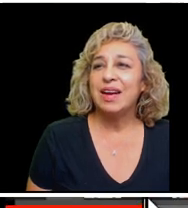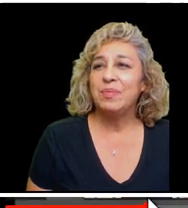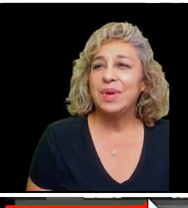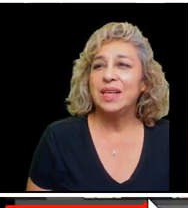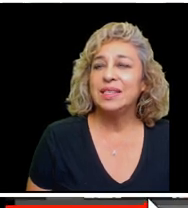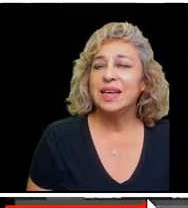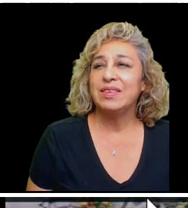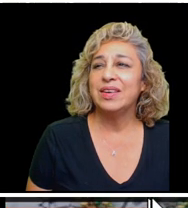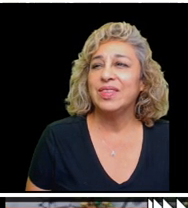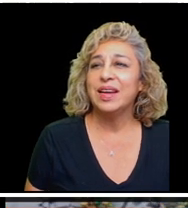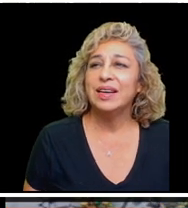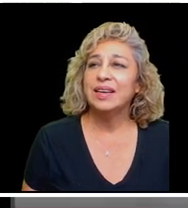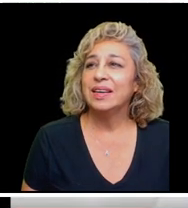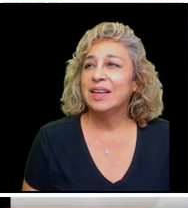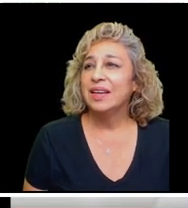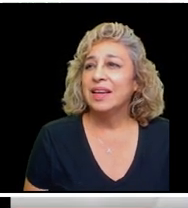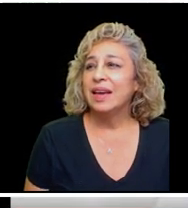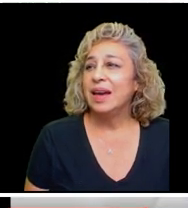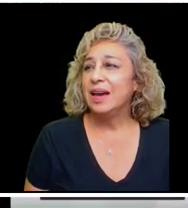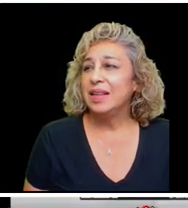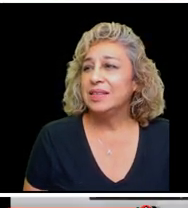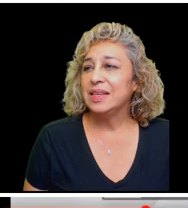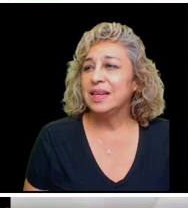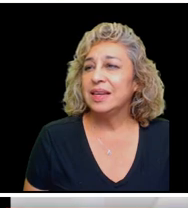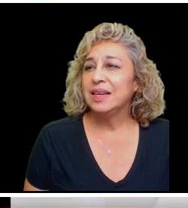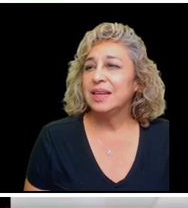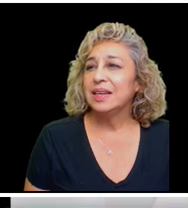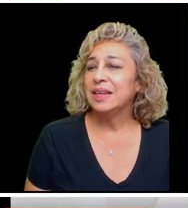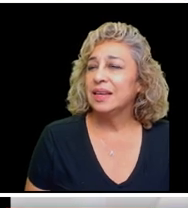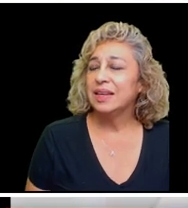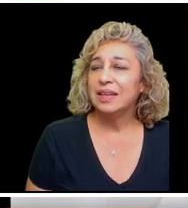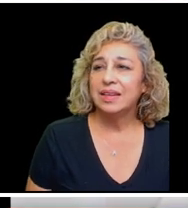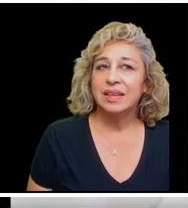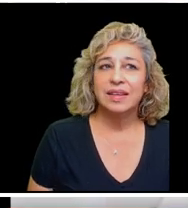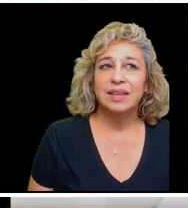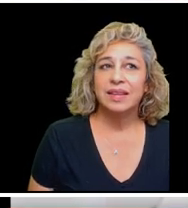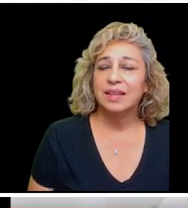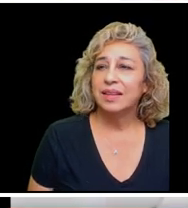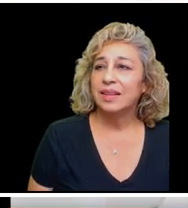like they're happy he's there and all that let's see